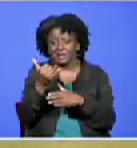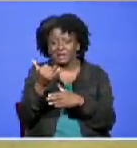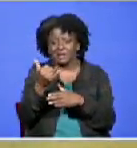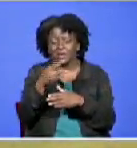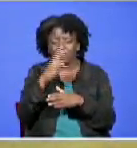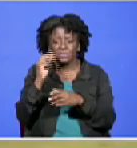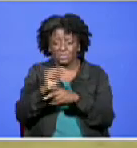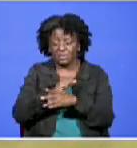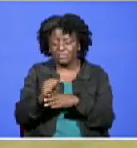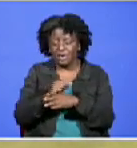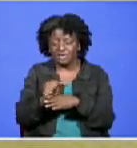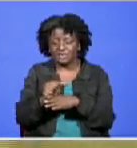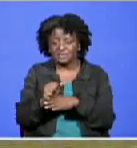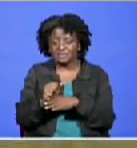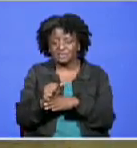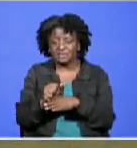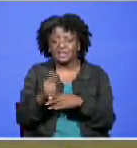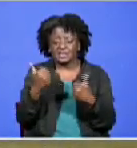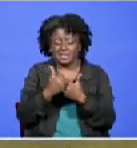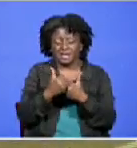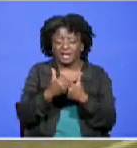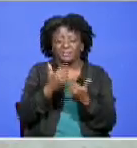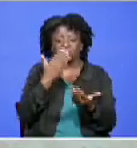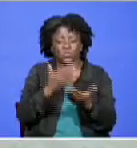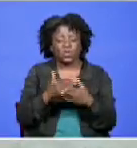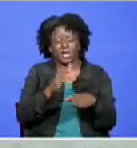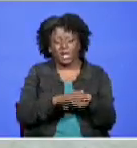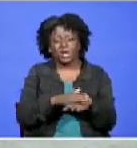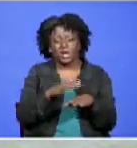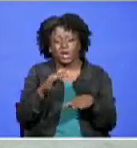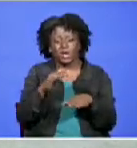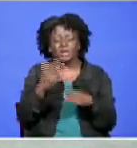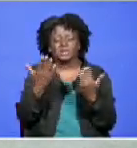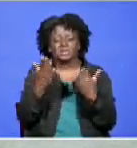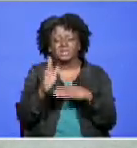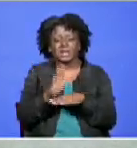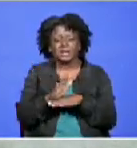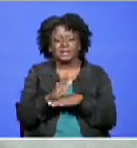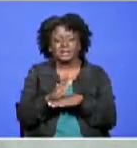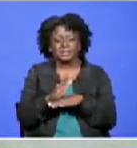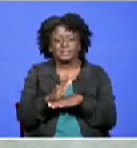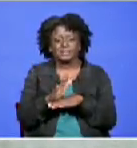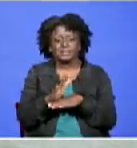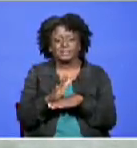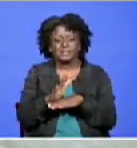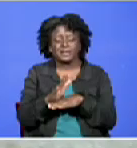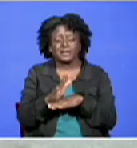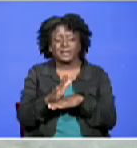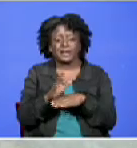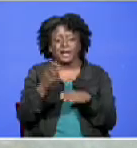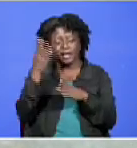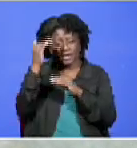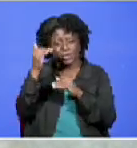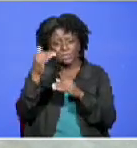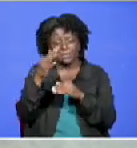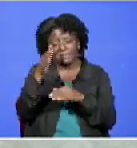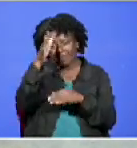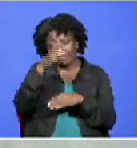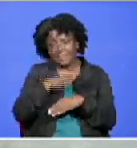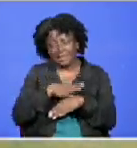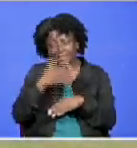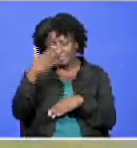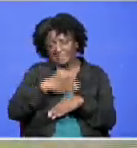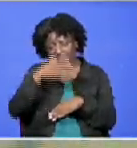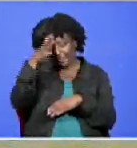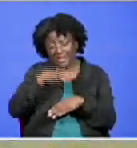officiated tonight. And, I'm hoping that at the end of the day, that my guys realize in order for us to win this 3rd championship in a row for 2nd